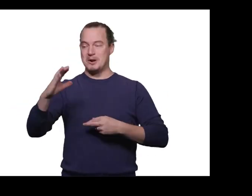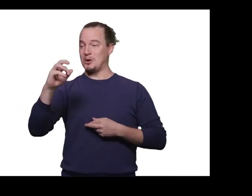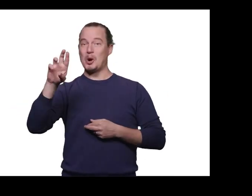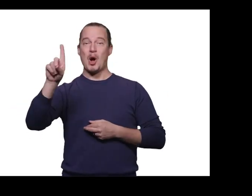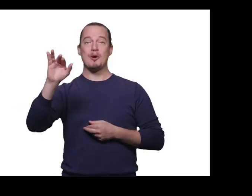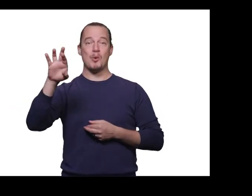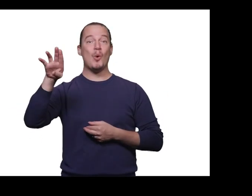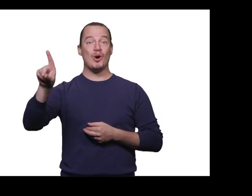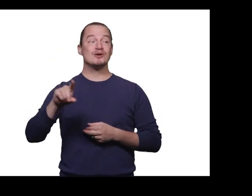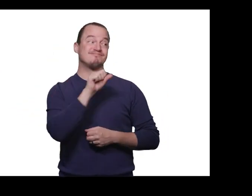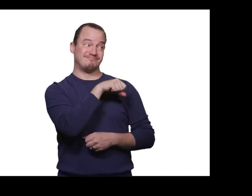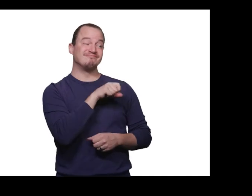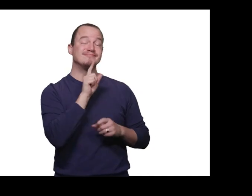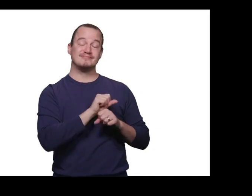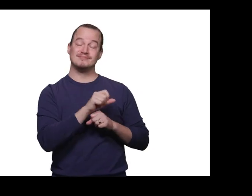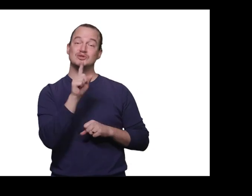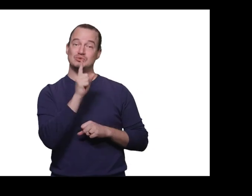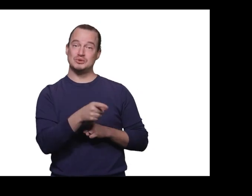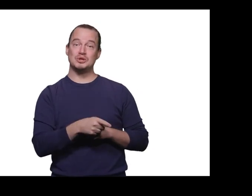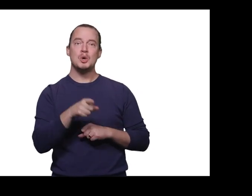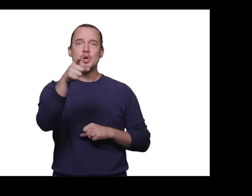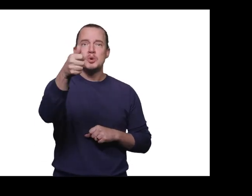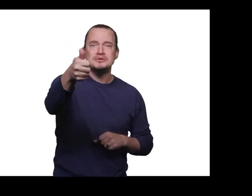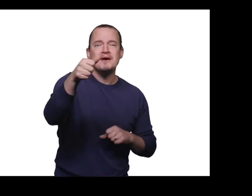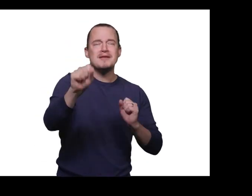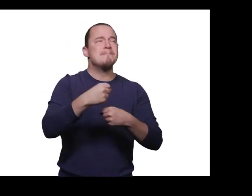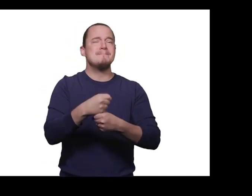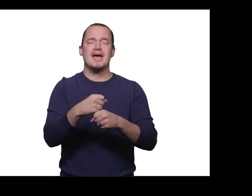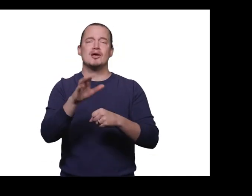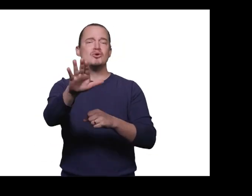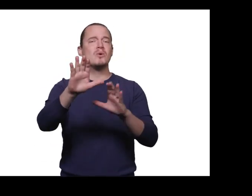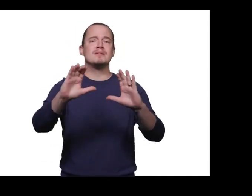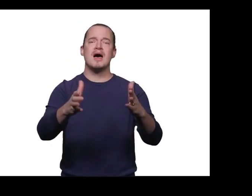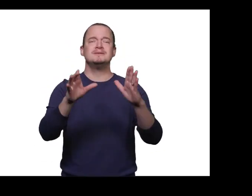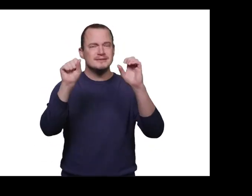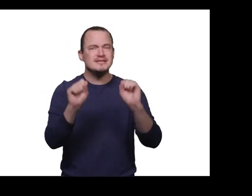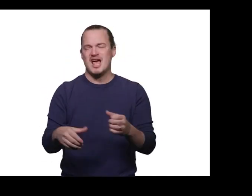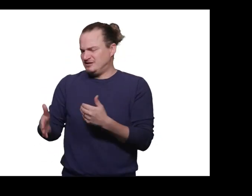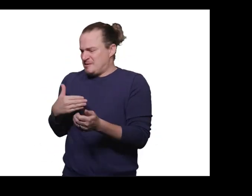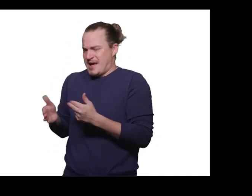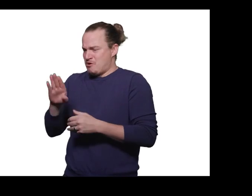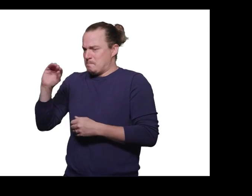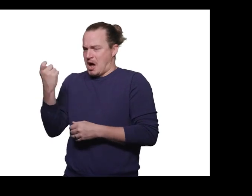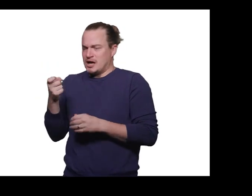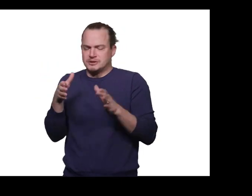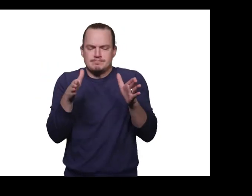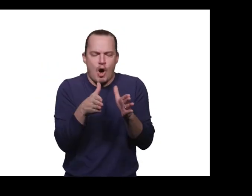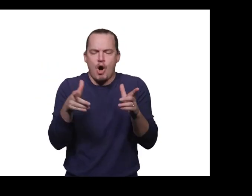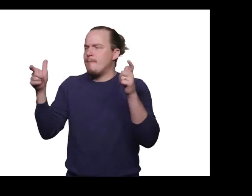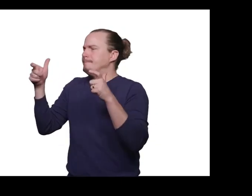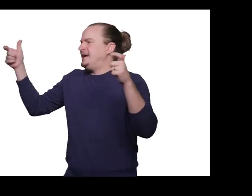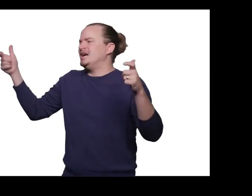recycled. And you could make a tree for your classroom any size from any box you have. I've